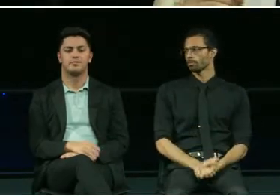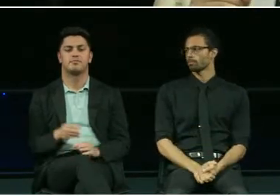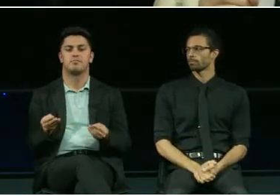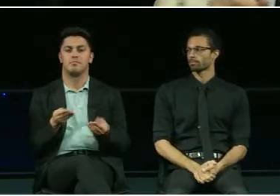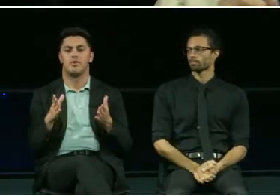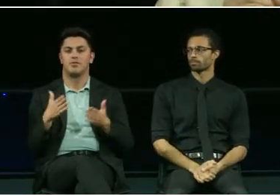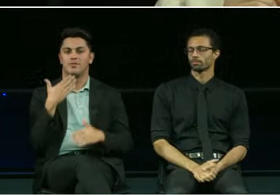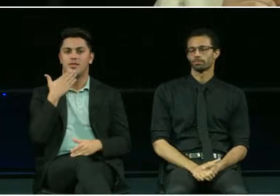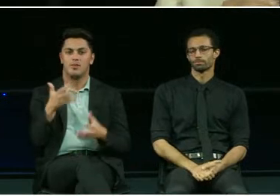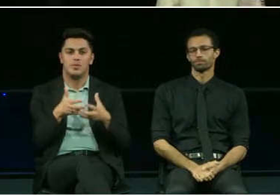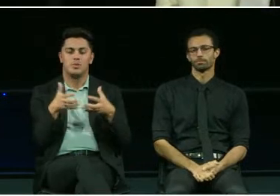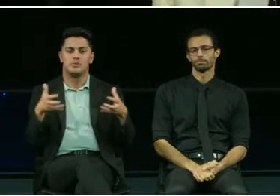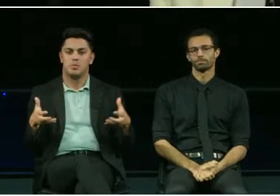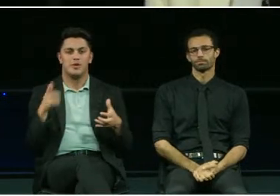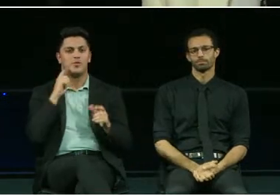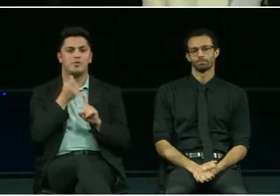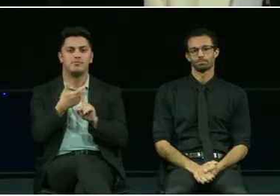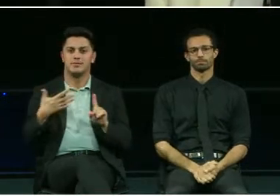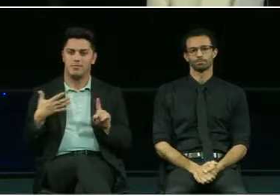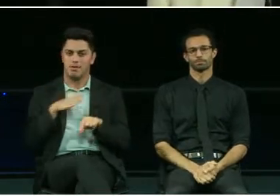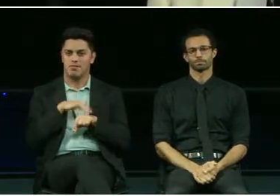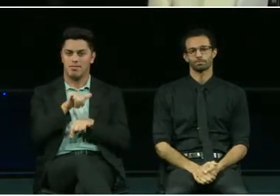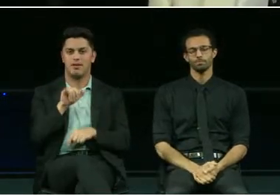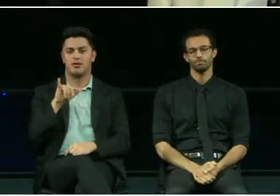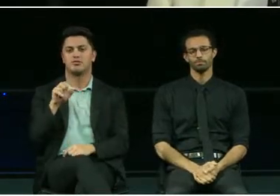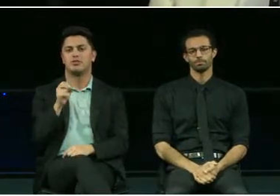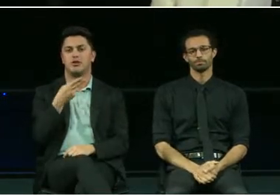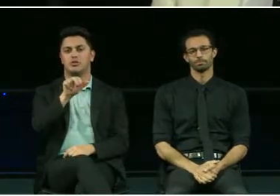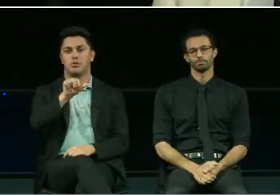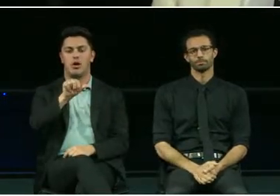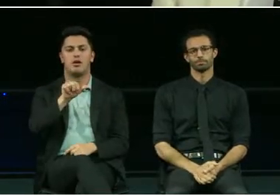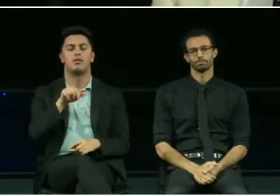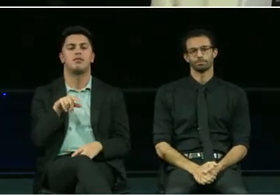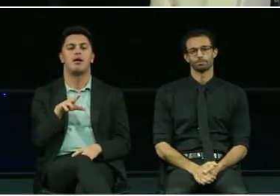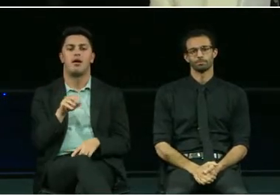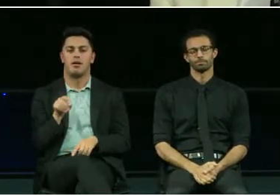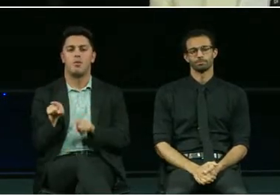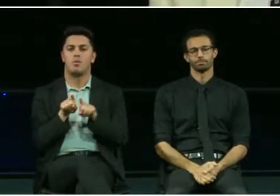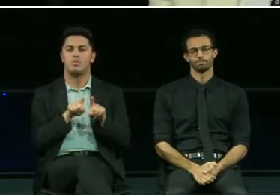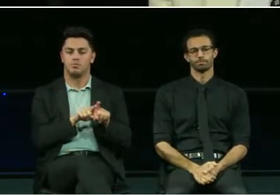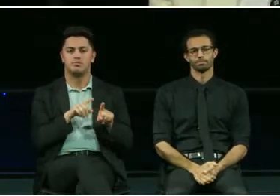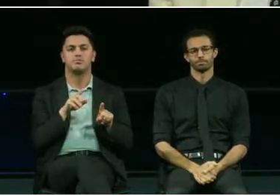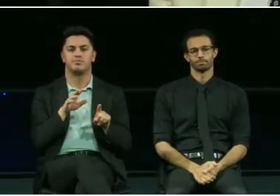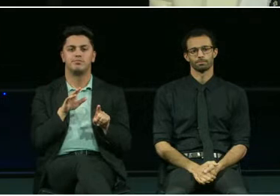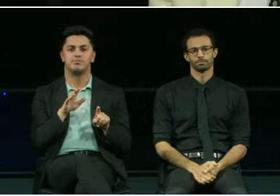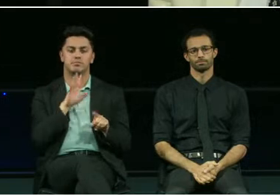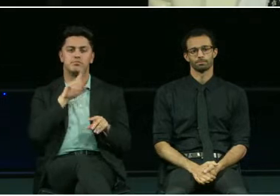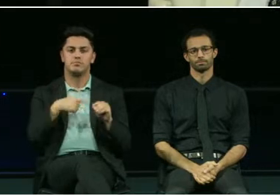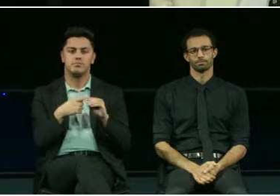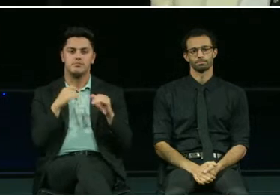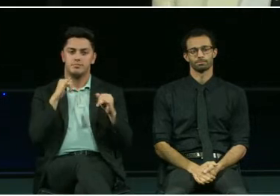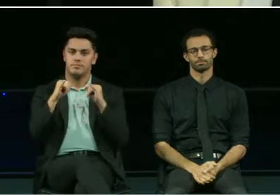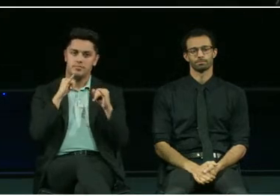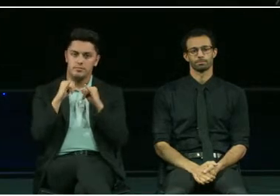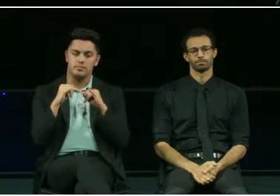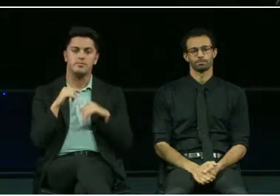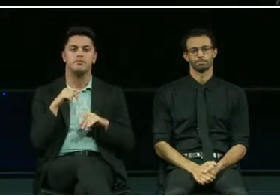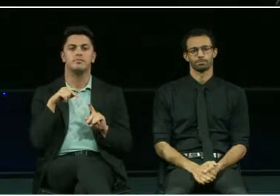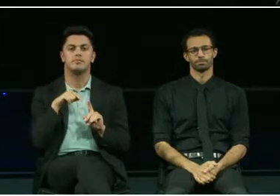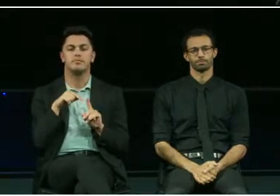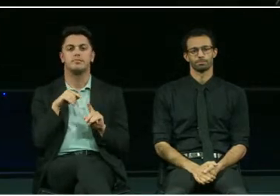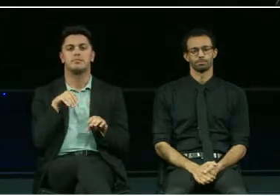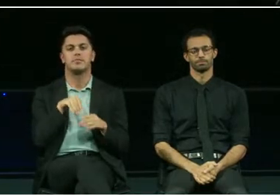Thank you so much for expanding on that, Joshua, and also to talking about the interviews, because in a